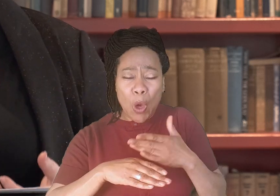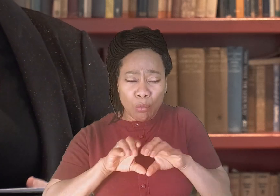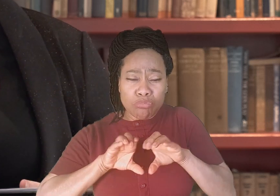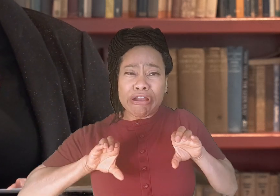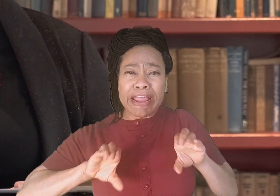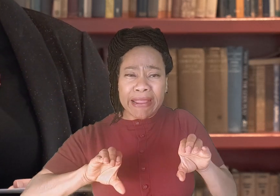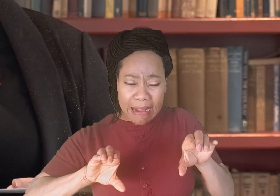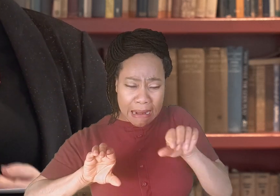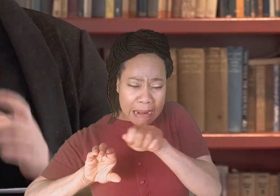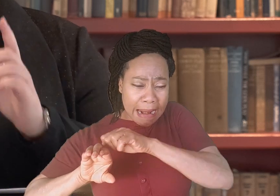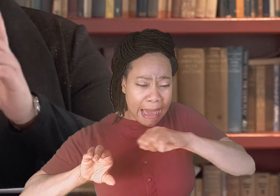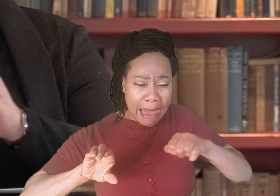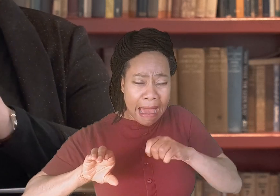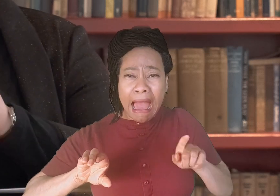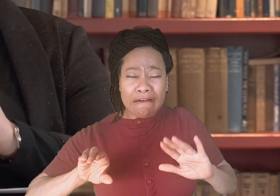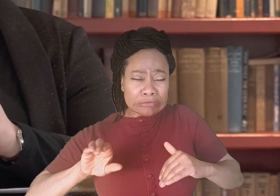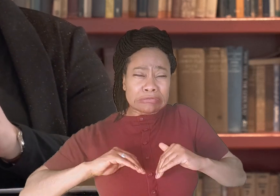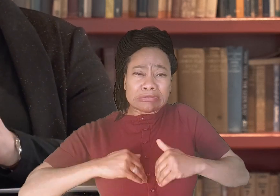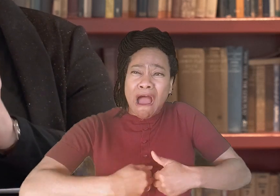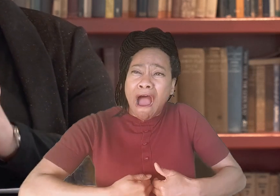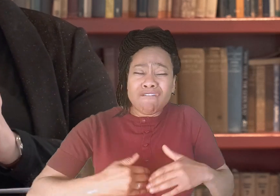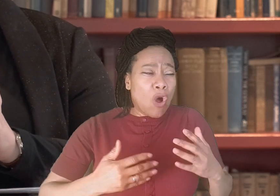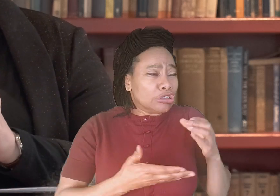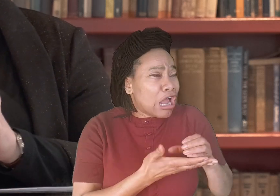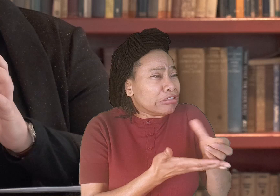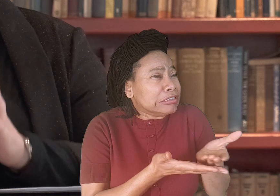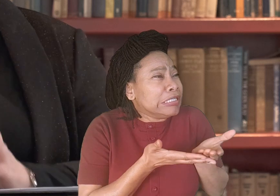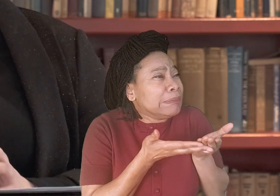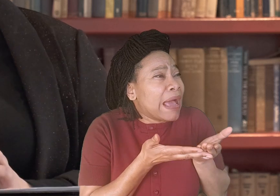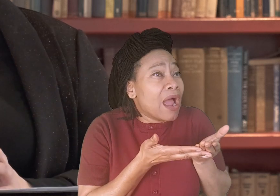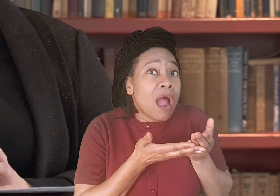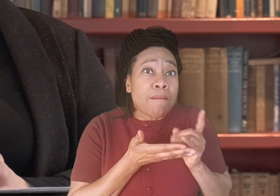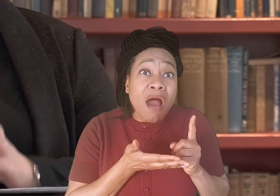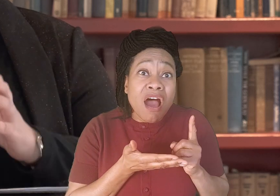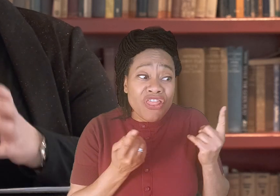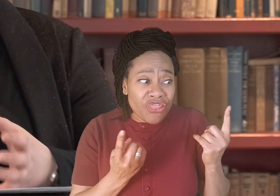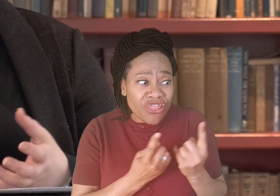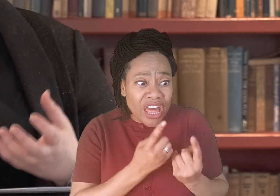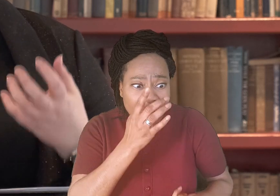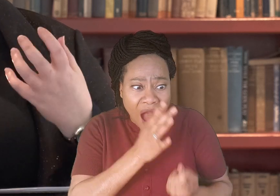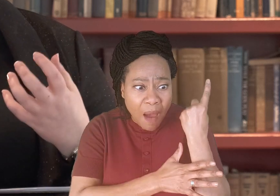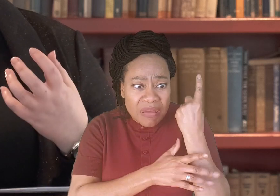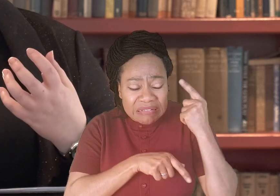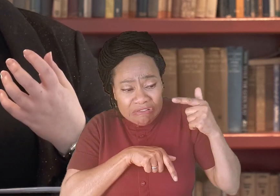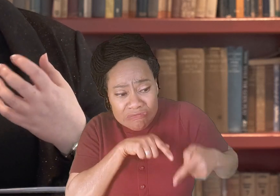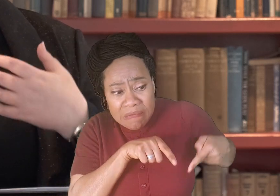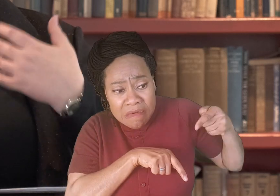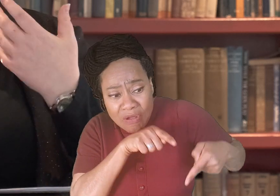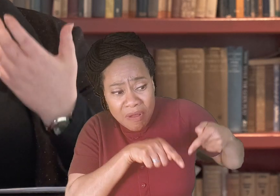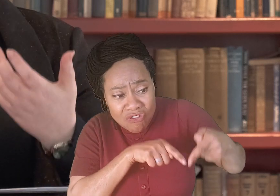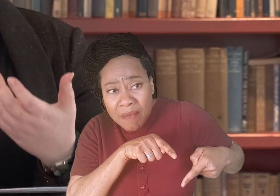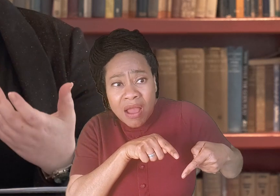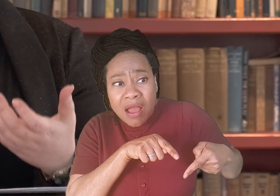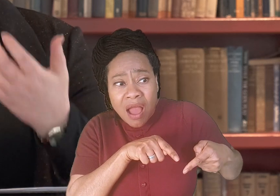live upon charity. But since then, the very thing which in the first instance threw him out of his employment